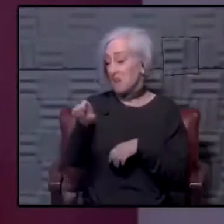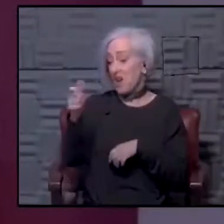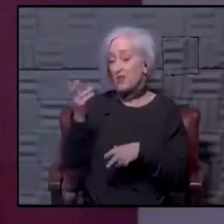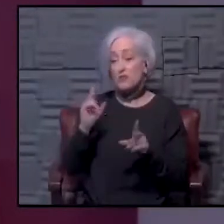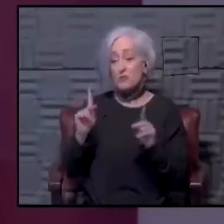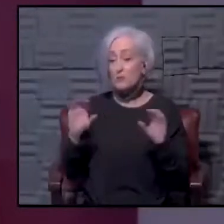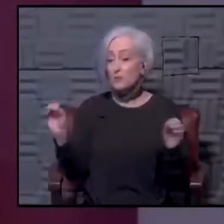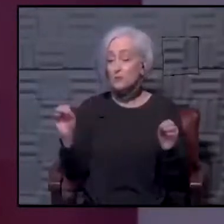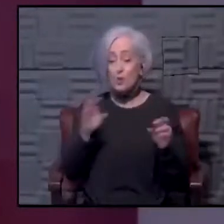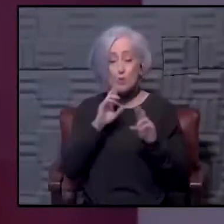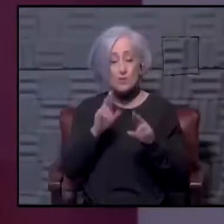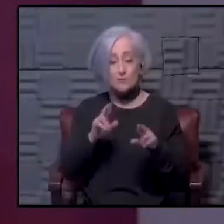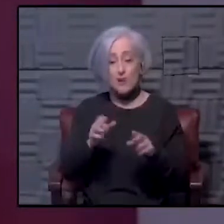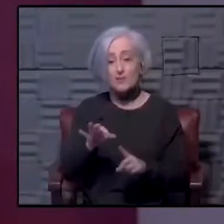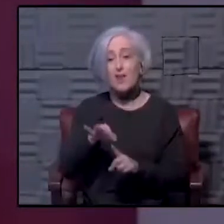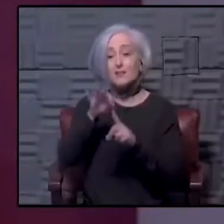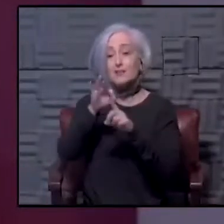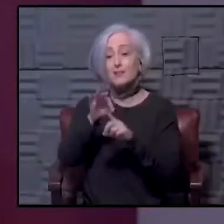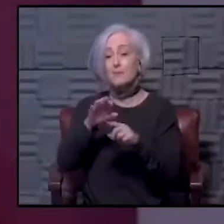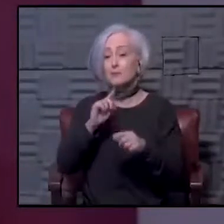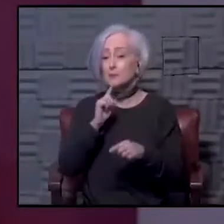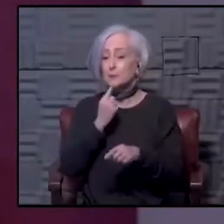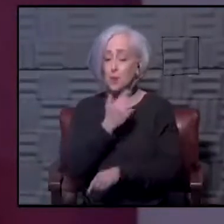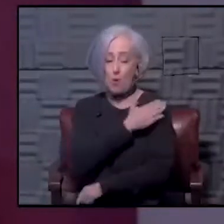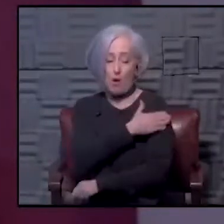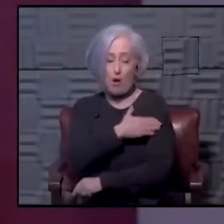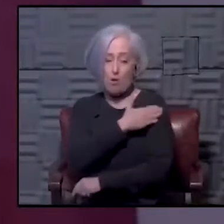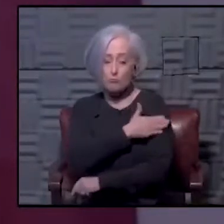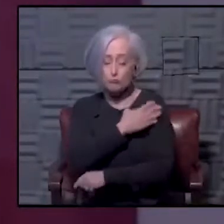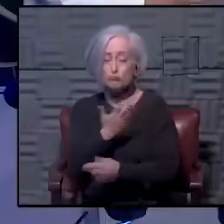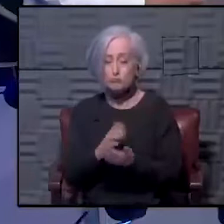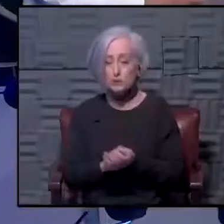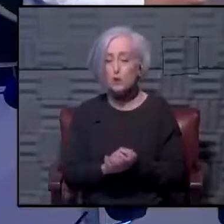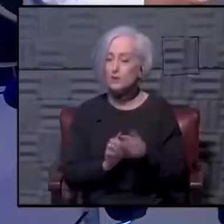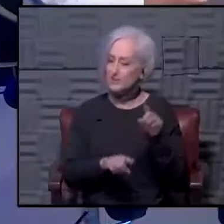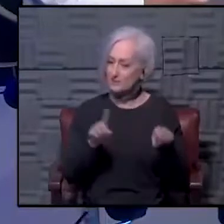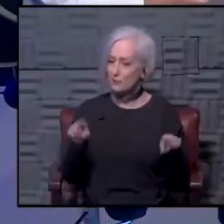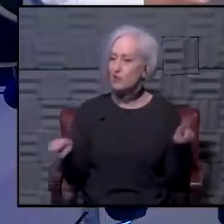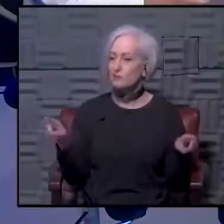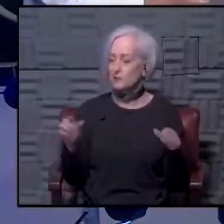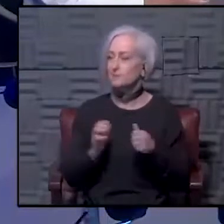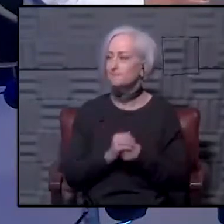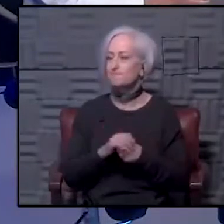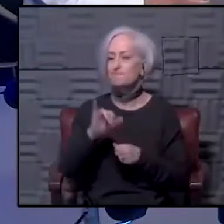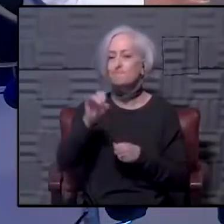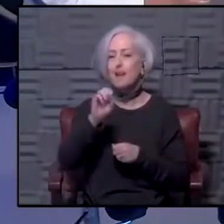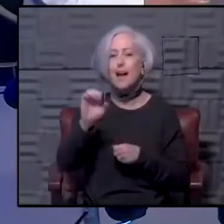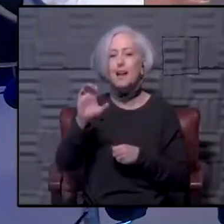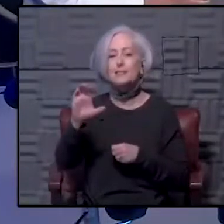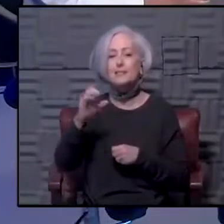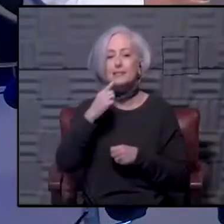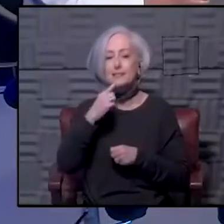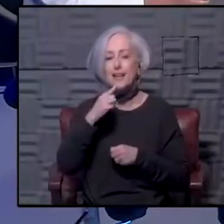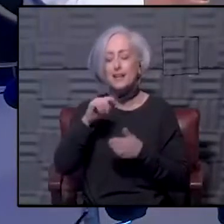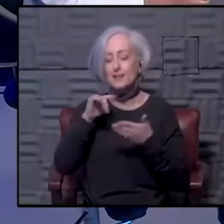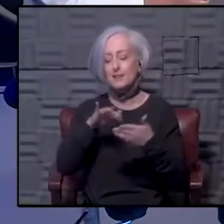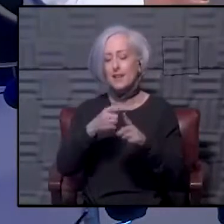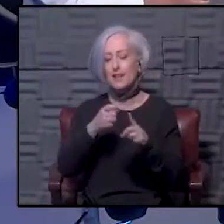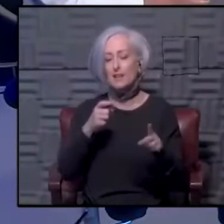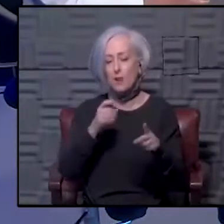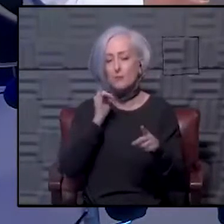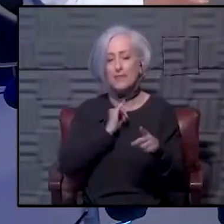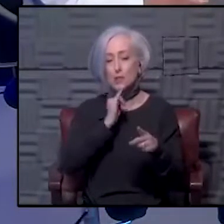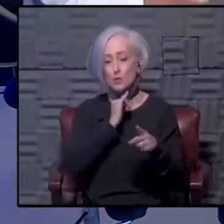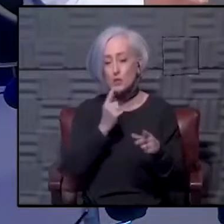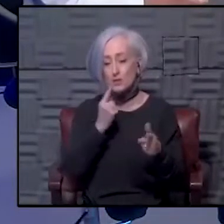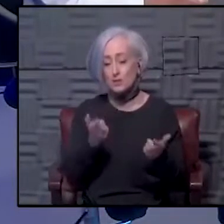arm. So it just is very variable. All right, Isaac says he wants to know what you think about a study out of Israel which suggests that the